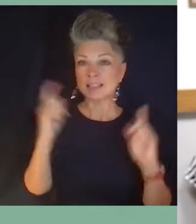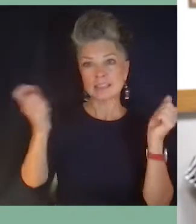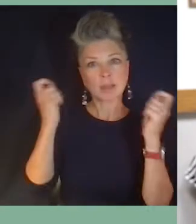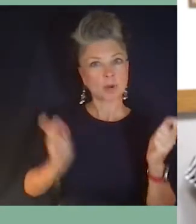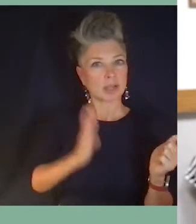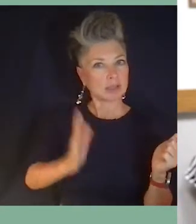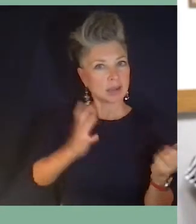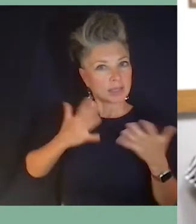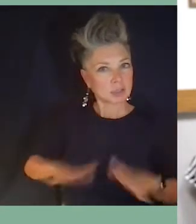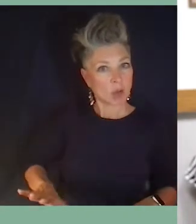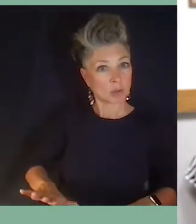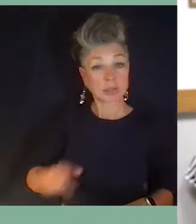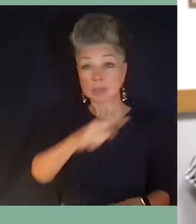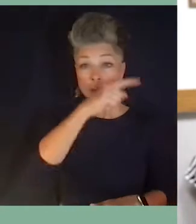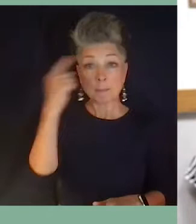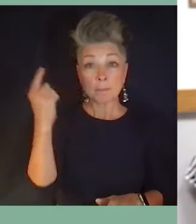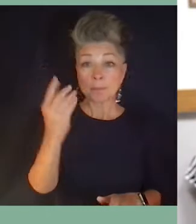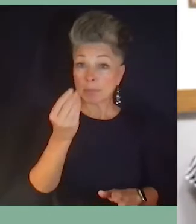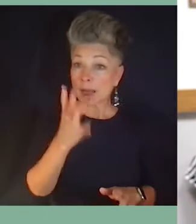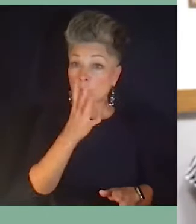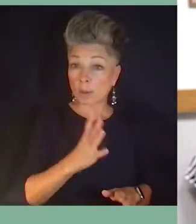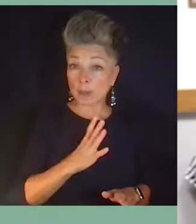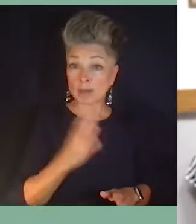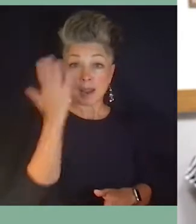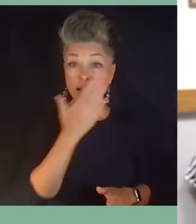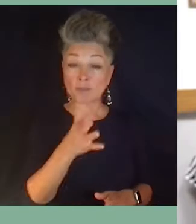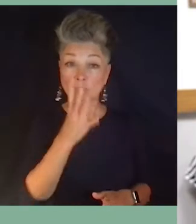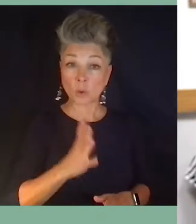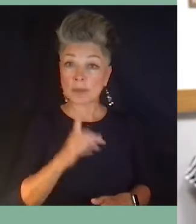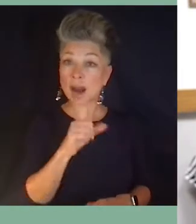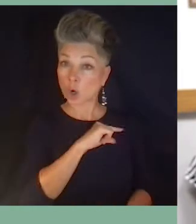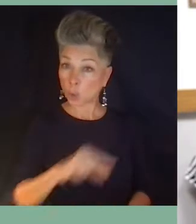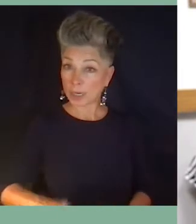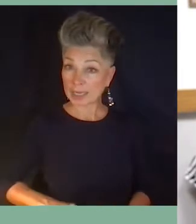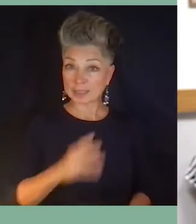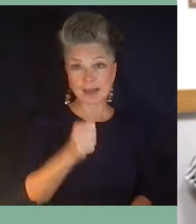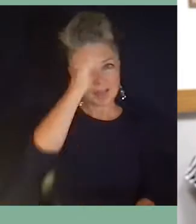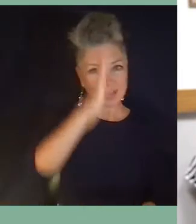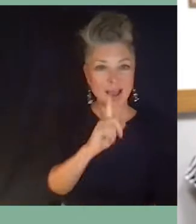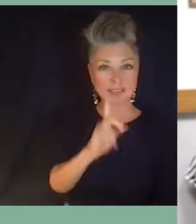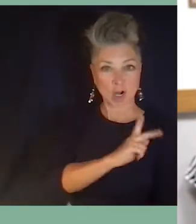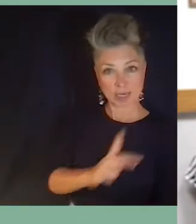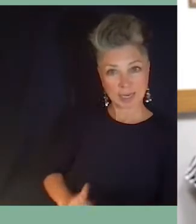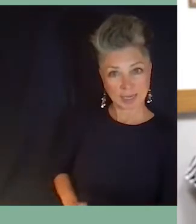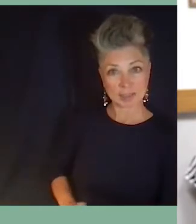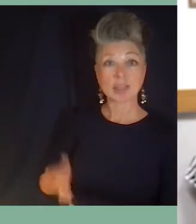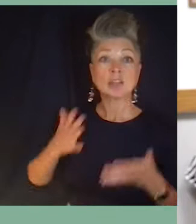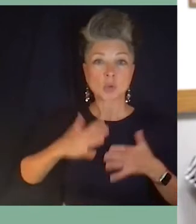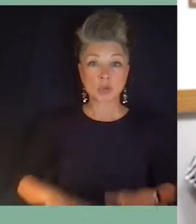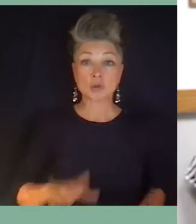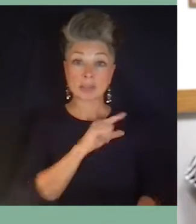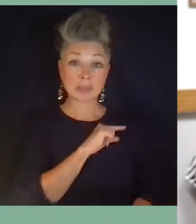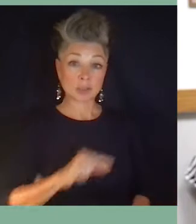nice clothes because, you know, Black women are African women are queens and the guys are kings. So we're dressed as king and